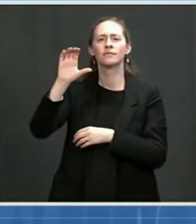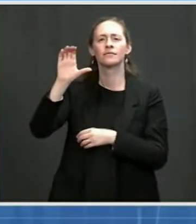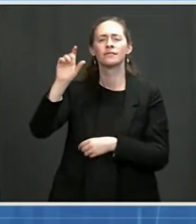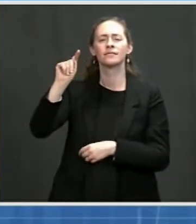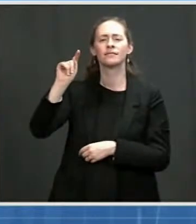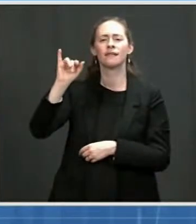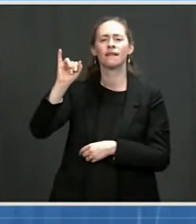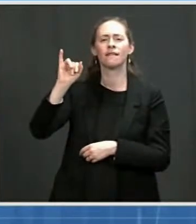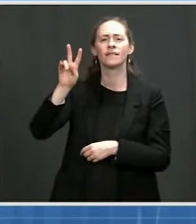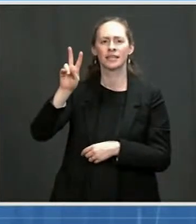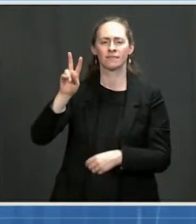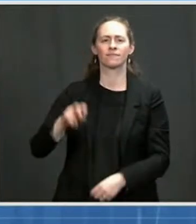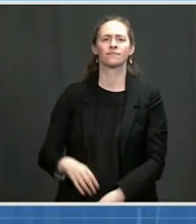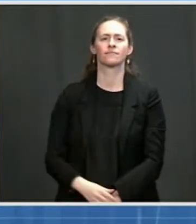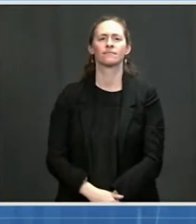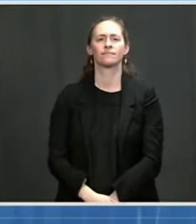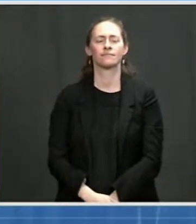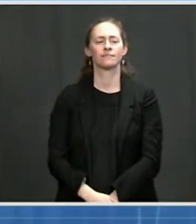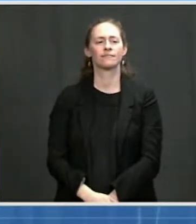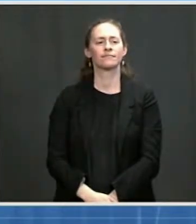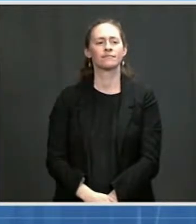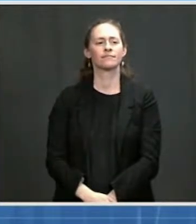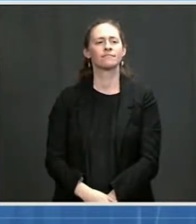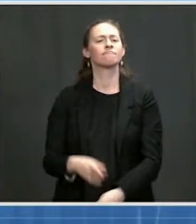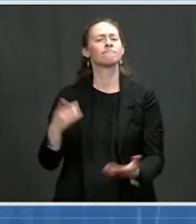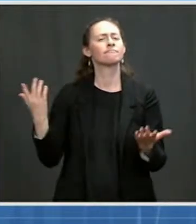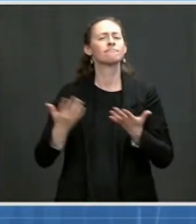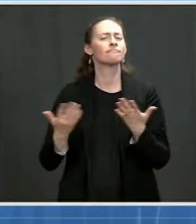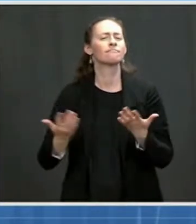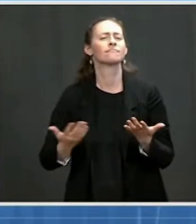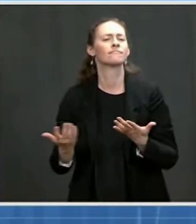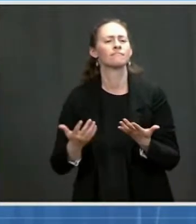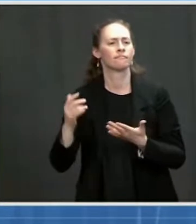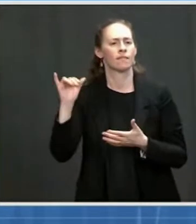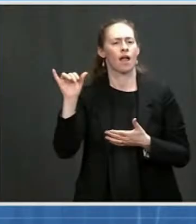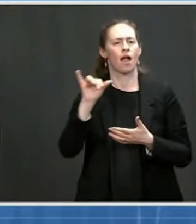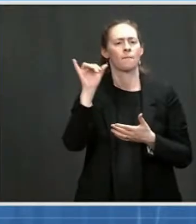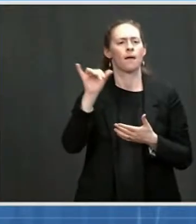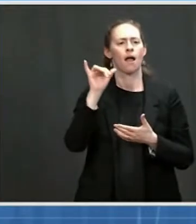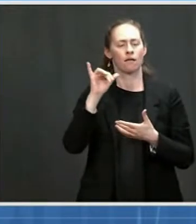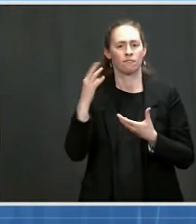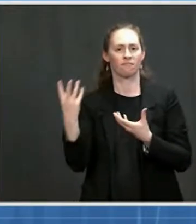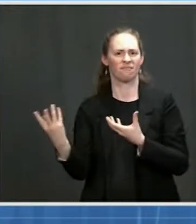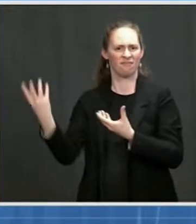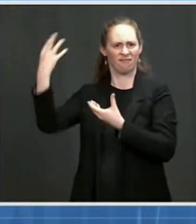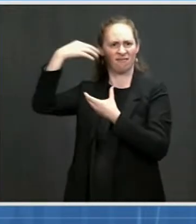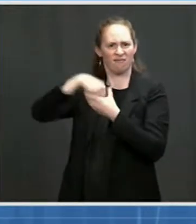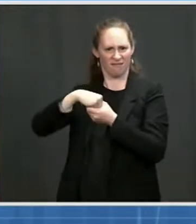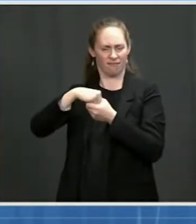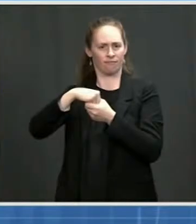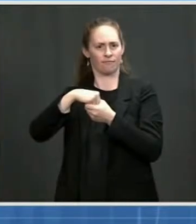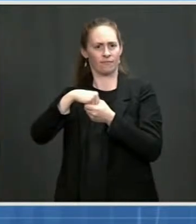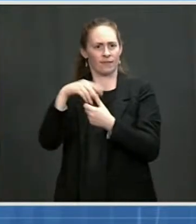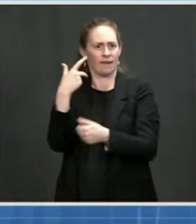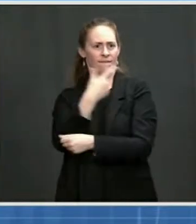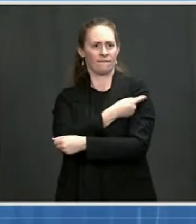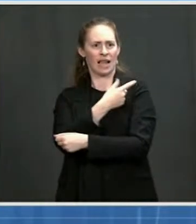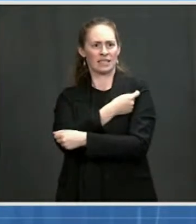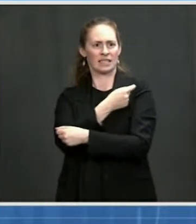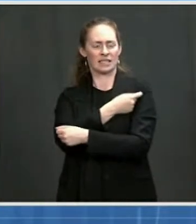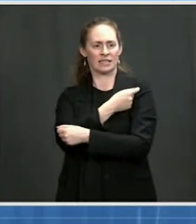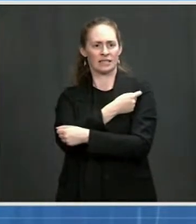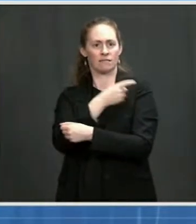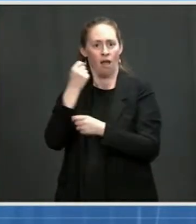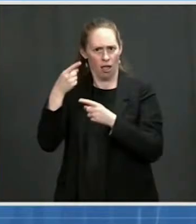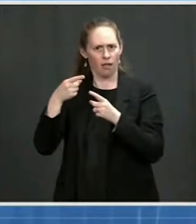Therapeutic Interventions and Vaccine, which is a public-private partnership in which we've evaluated hundreds of potential therapeutic